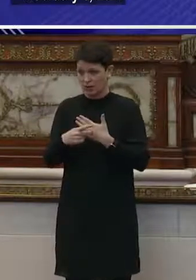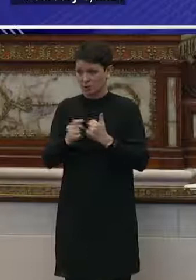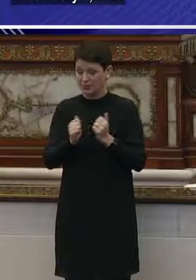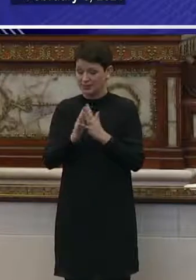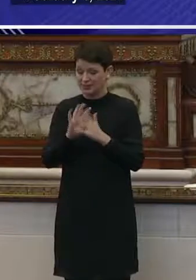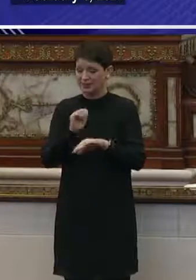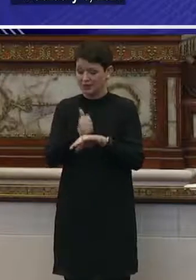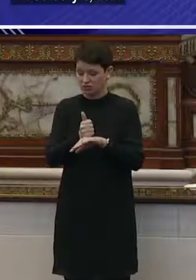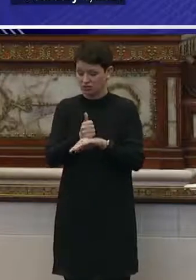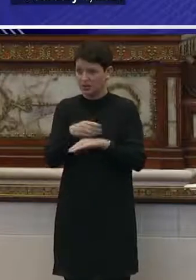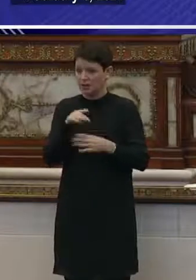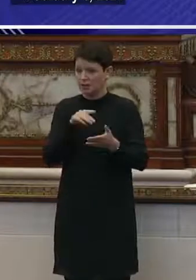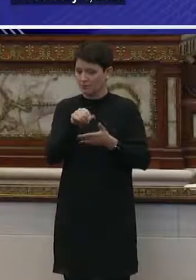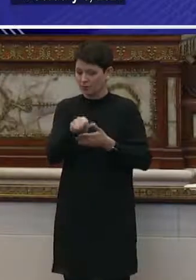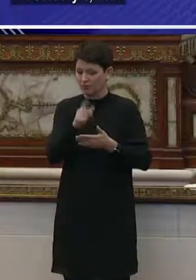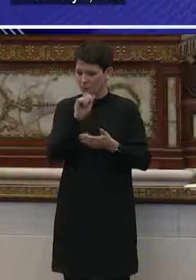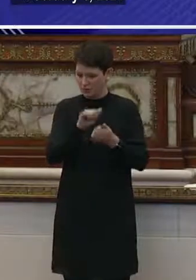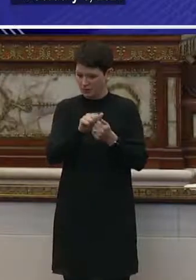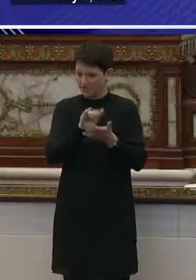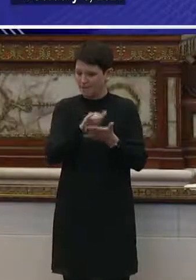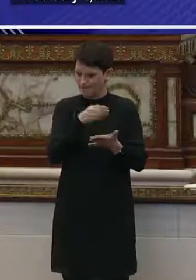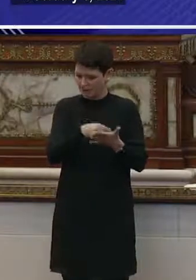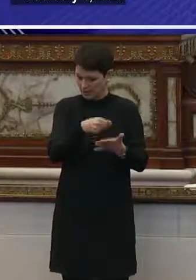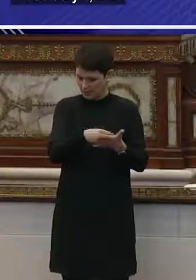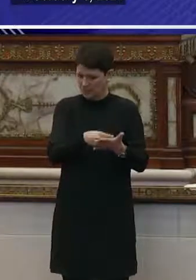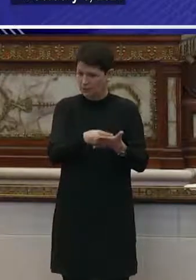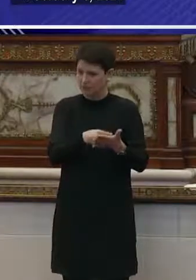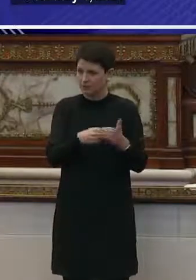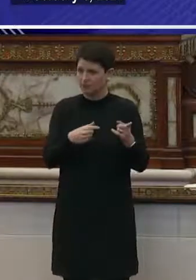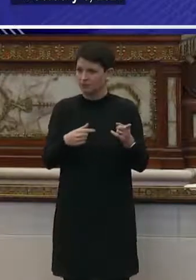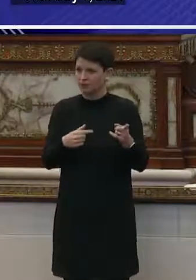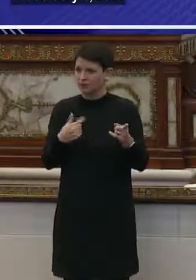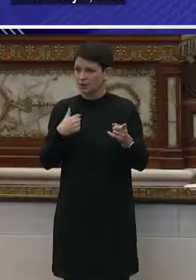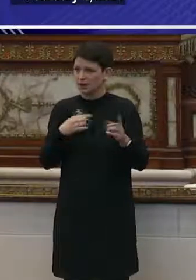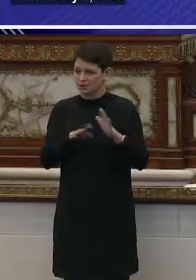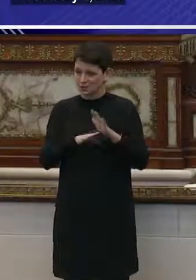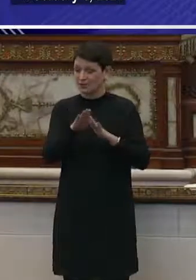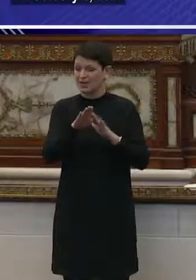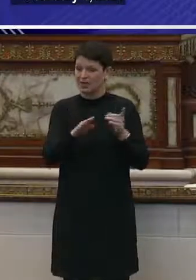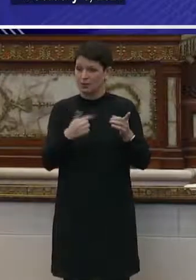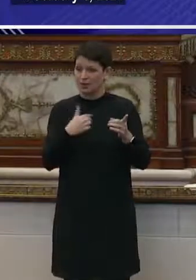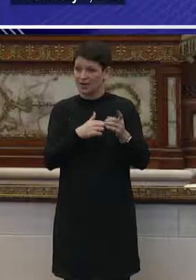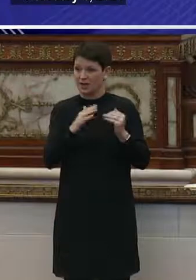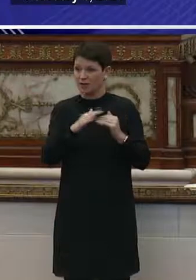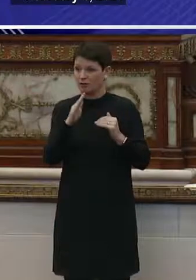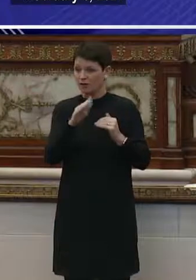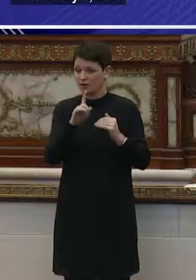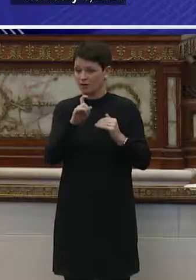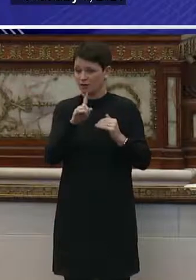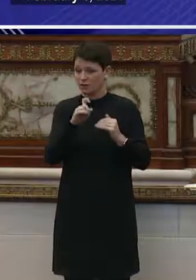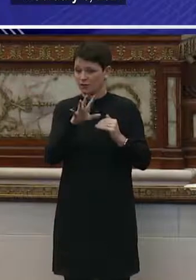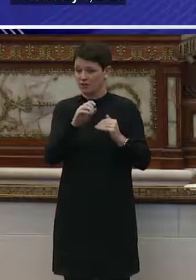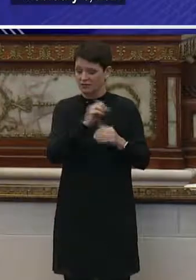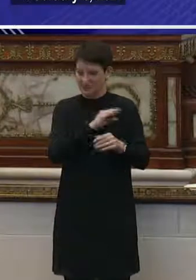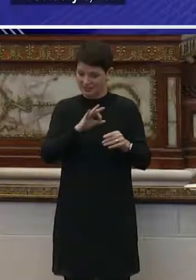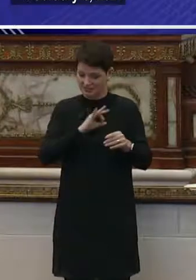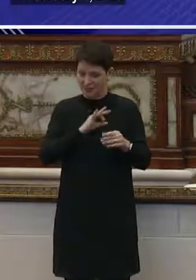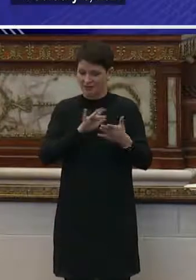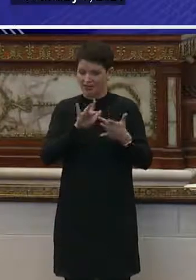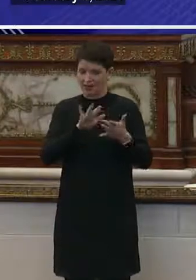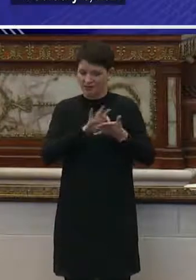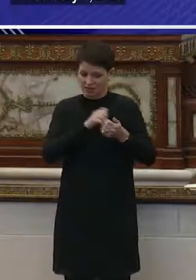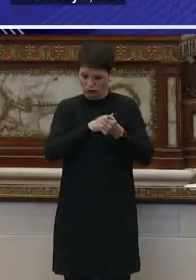initiated and paid for with that money. And so we had at the peak probably over 150 staff that were doing contact